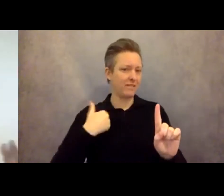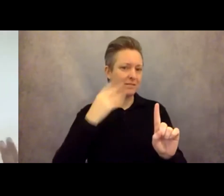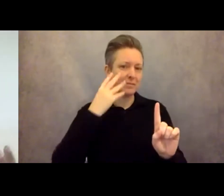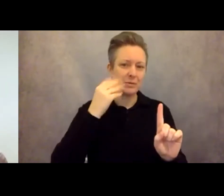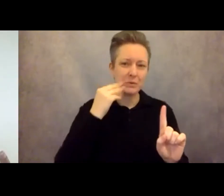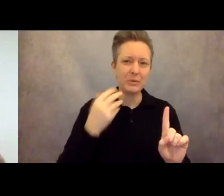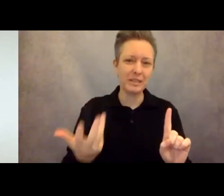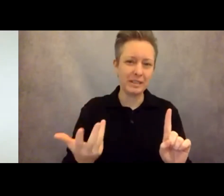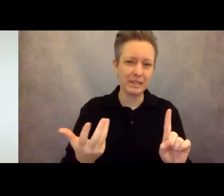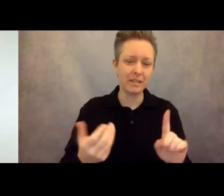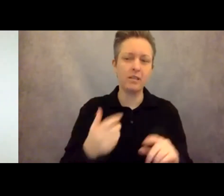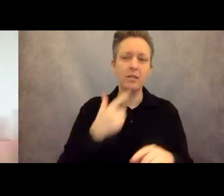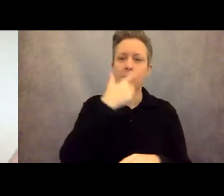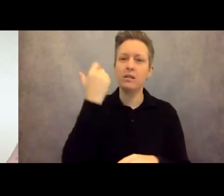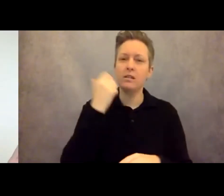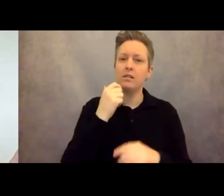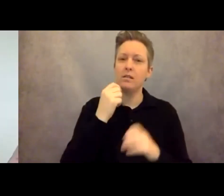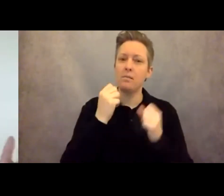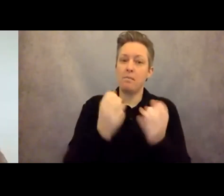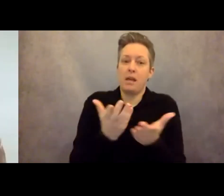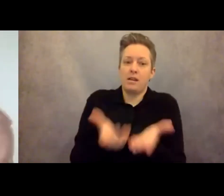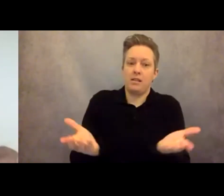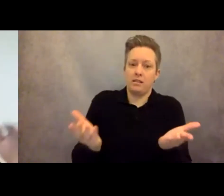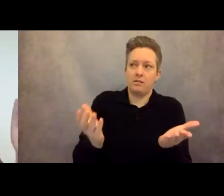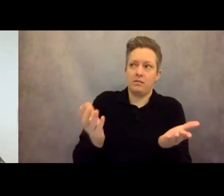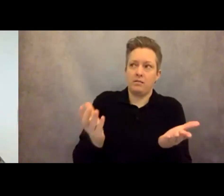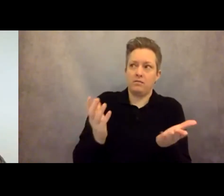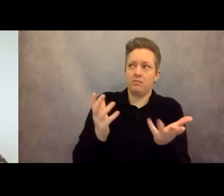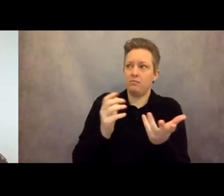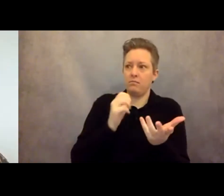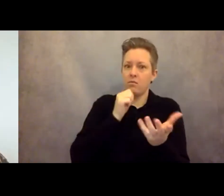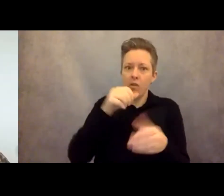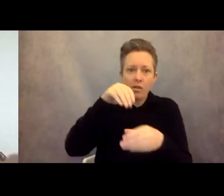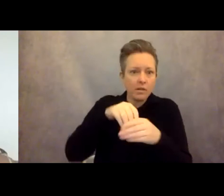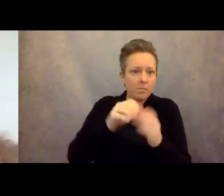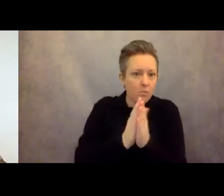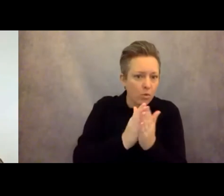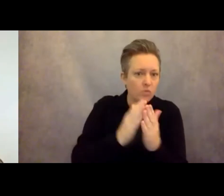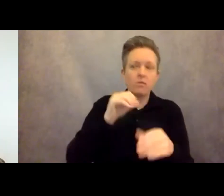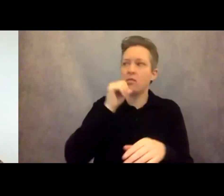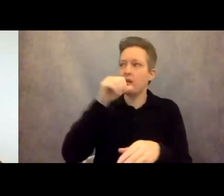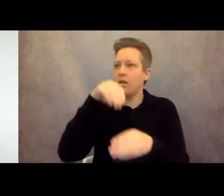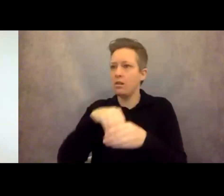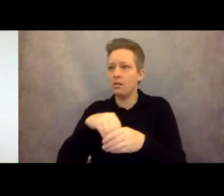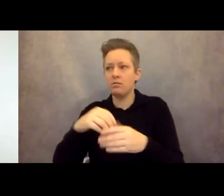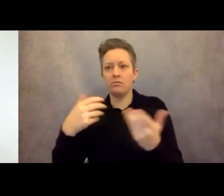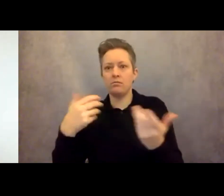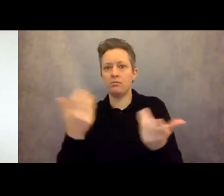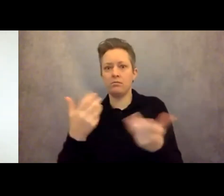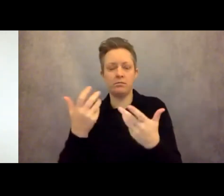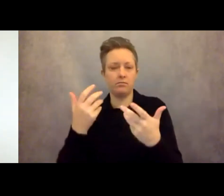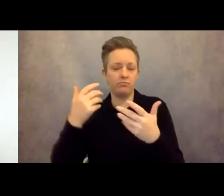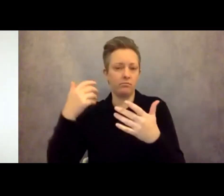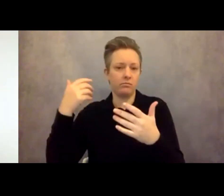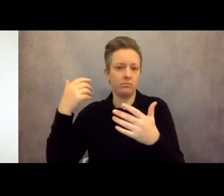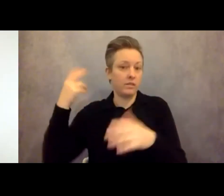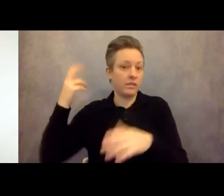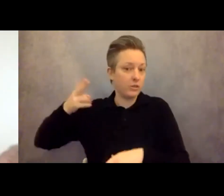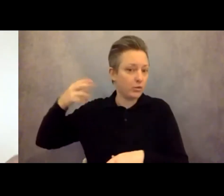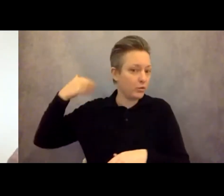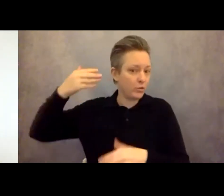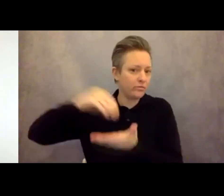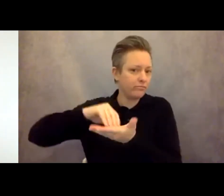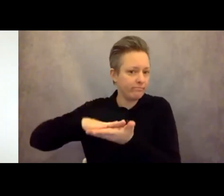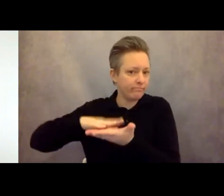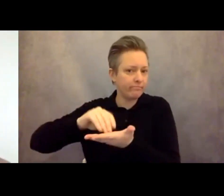been left out of text that we haven't learned. Like there are a lot of Black folk that don't know about sundown towns across this country. There are a